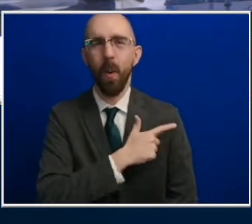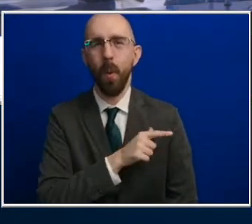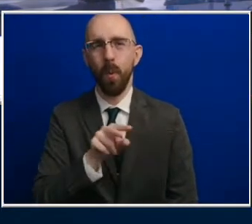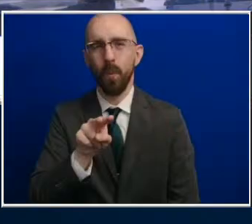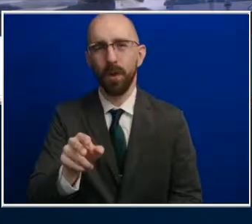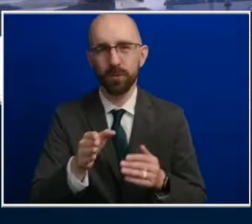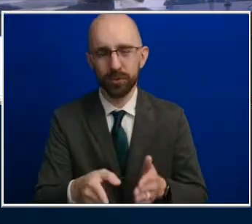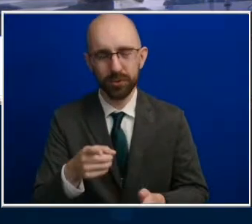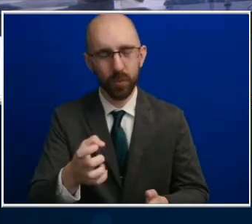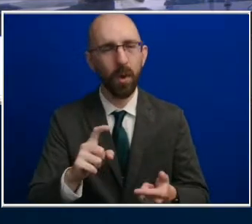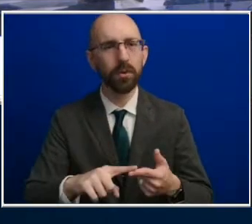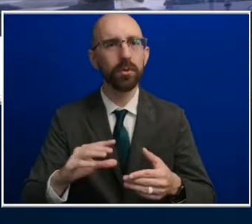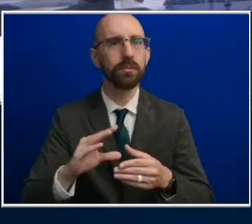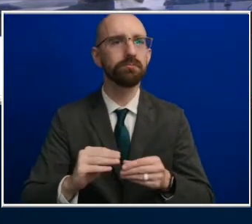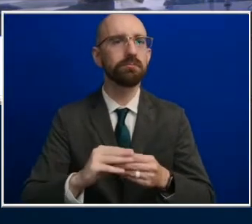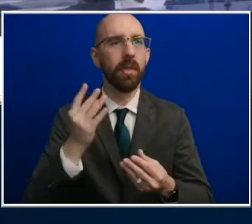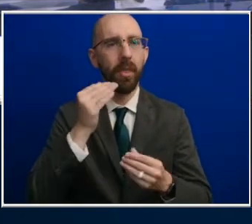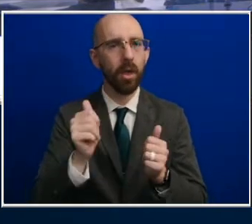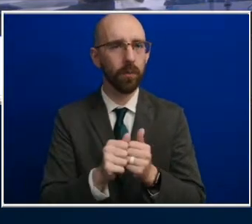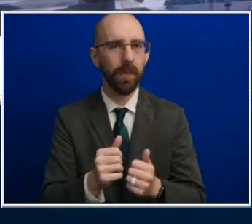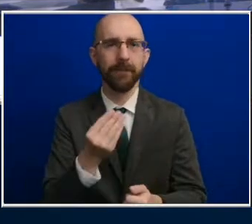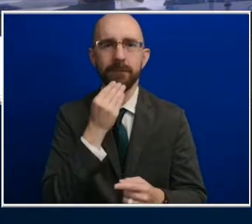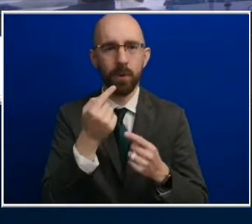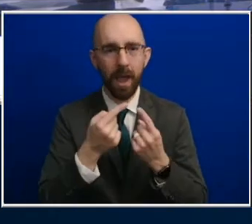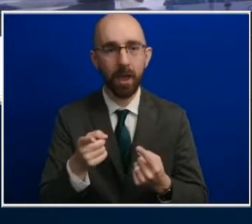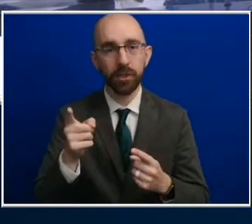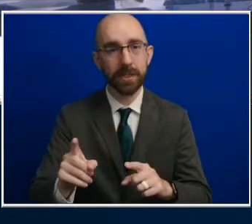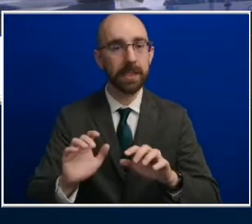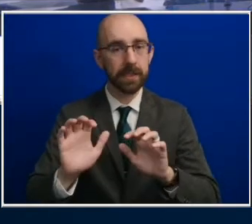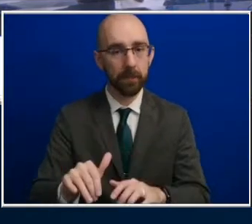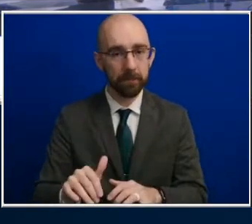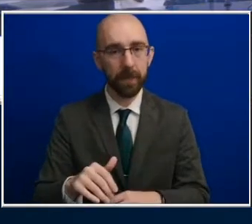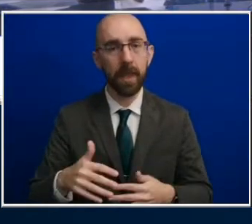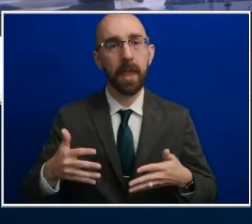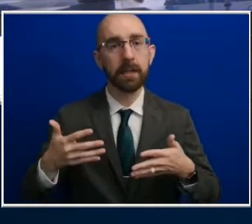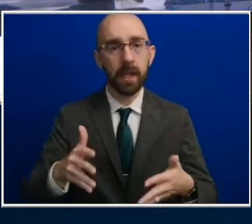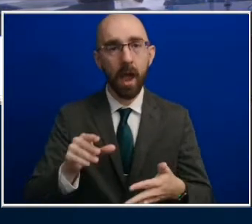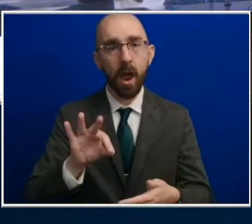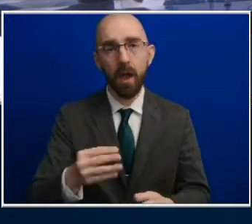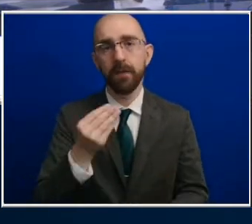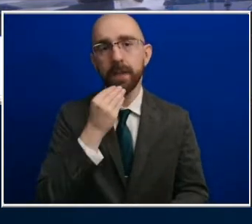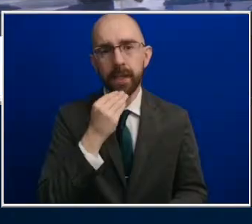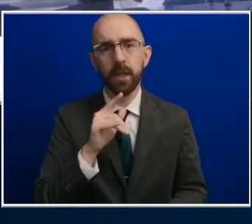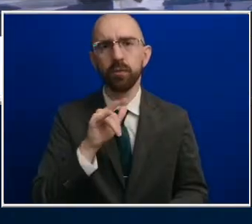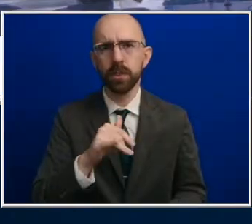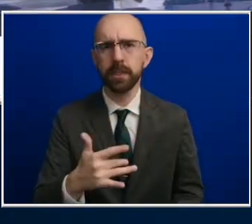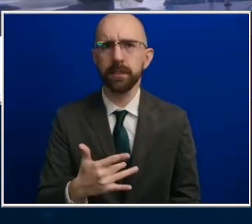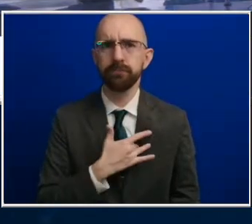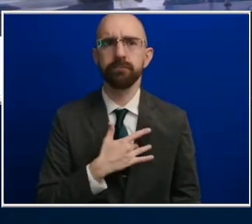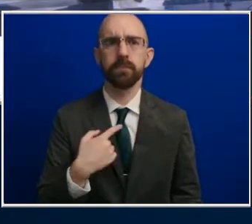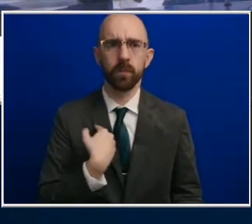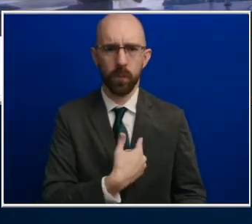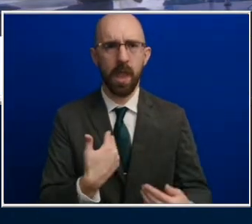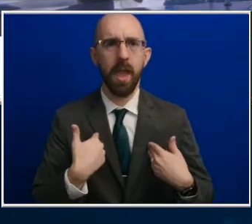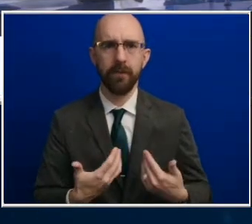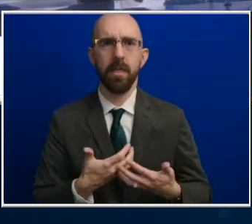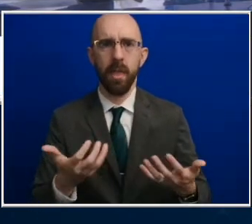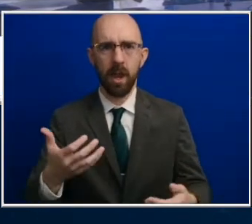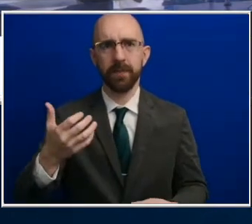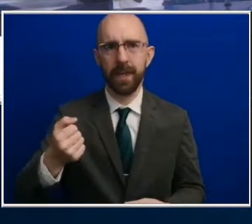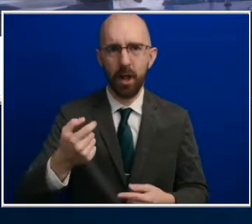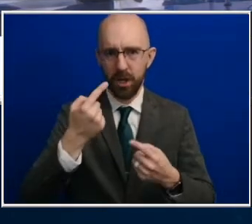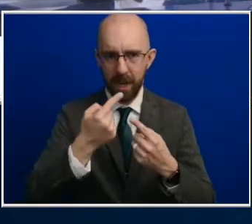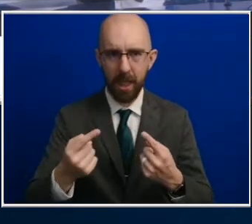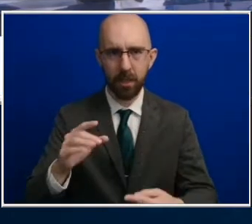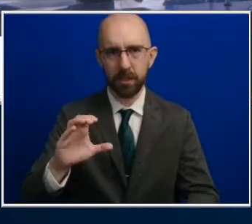some thoughts with us on the food allergies. He writes, the anxiety of eating really resonates. We have a lot of dairy allergies and celiac in